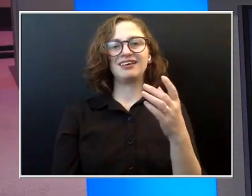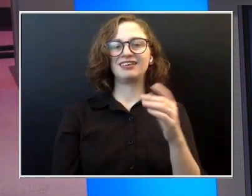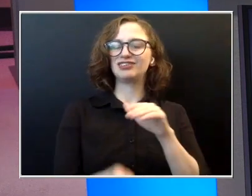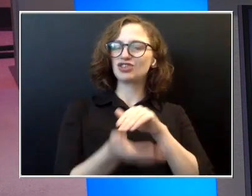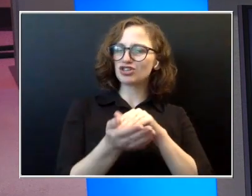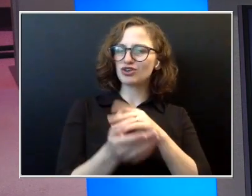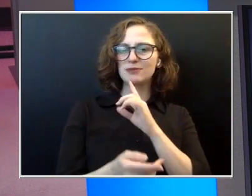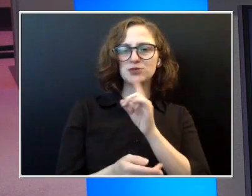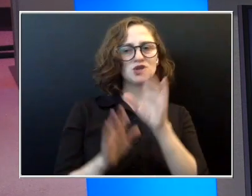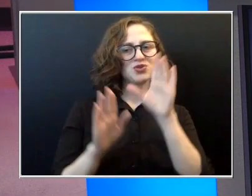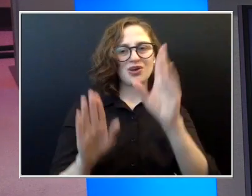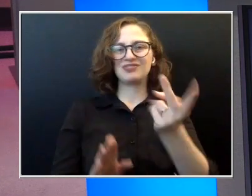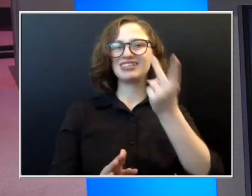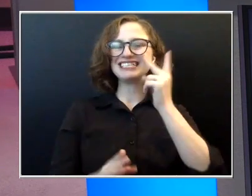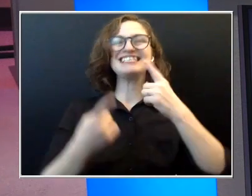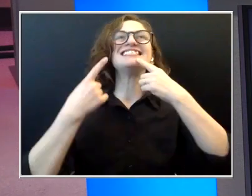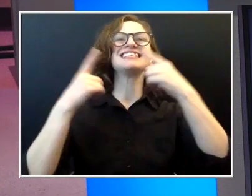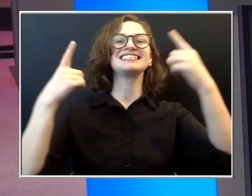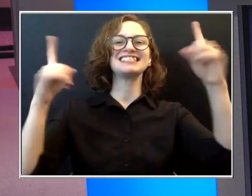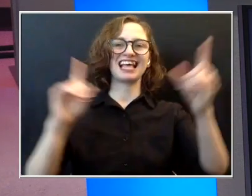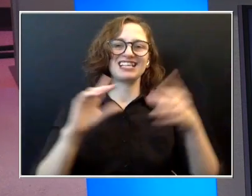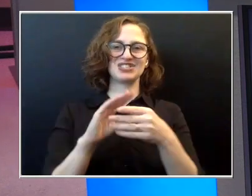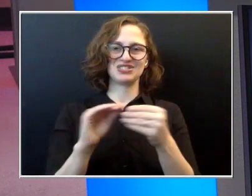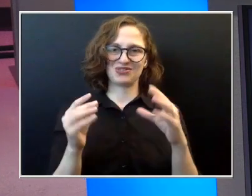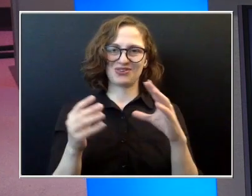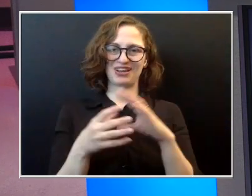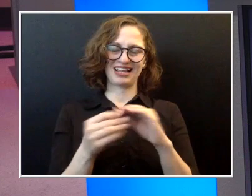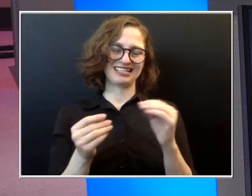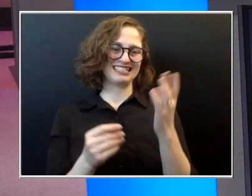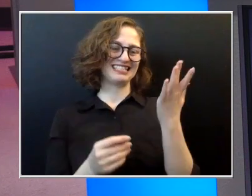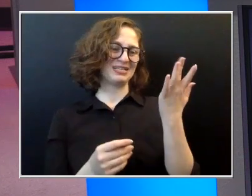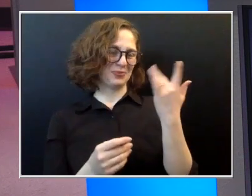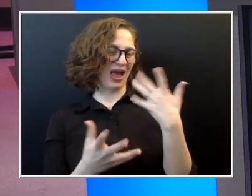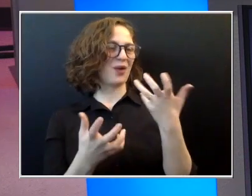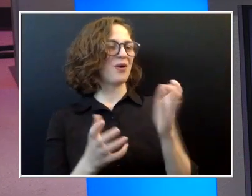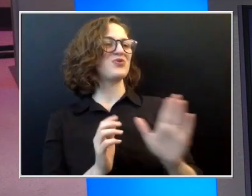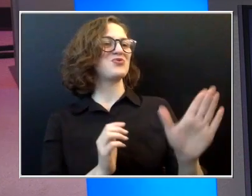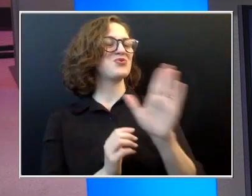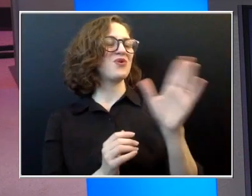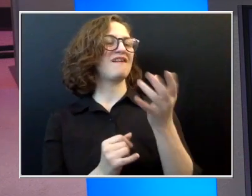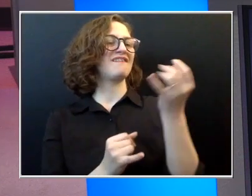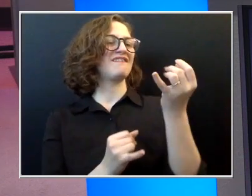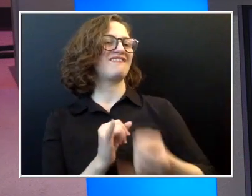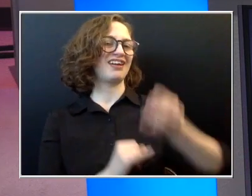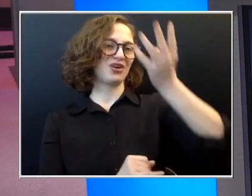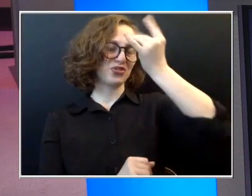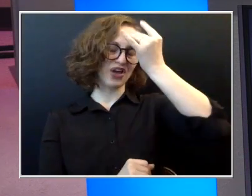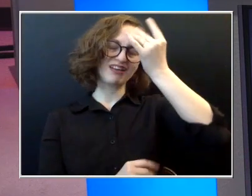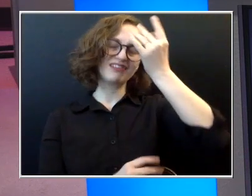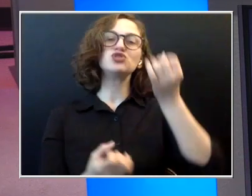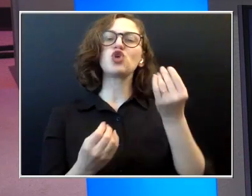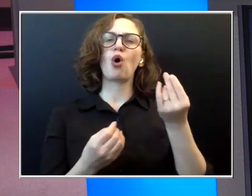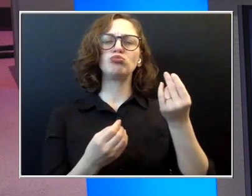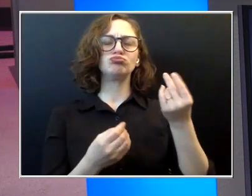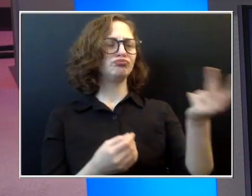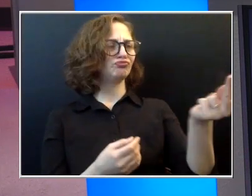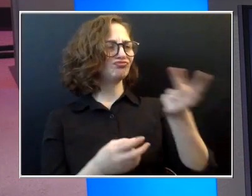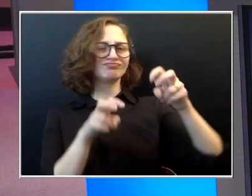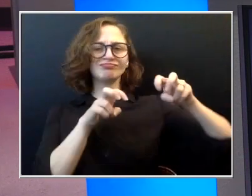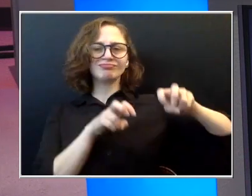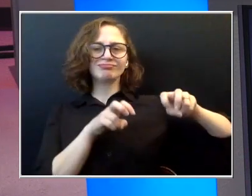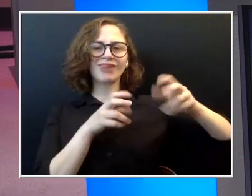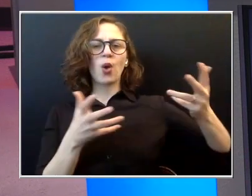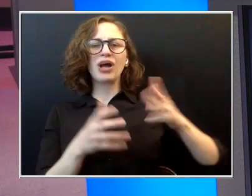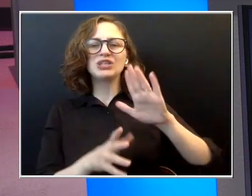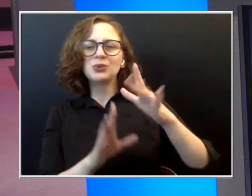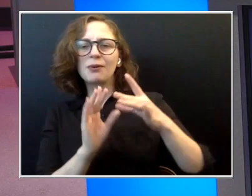you both back in for some final thoughts. As you sit here next to Rick, what would be your message to Rick and then